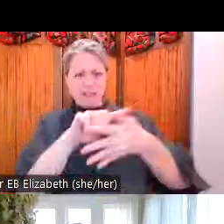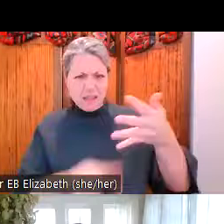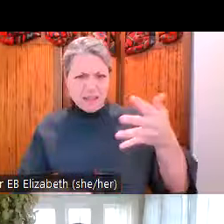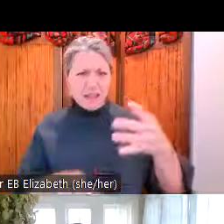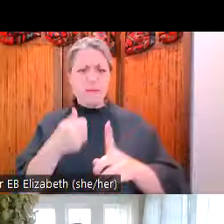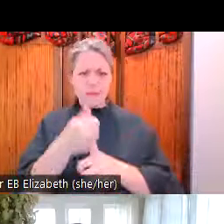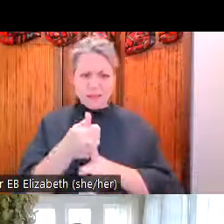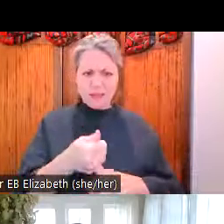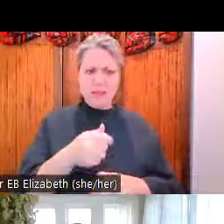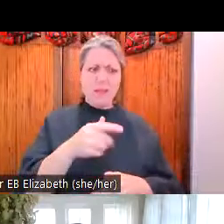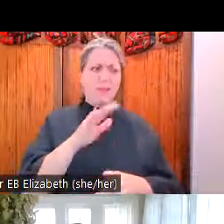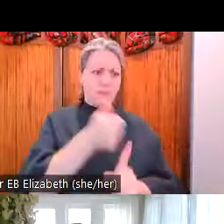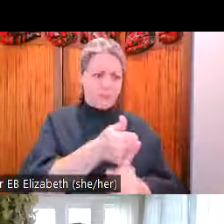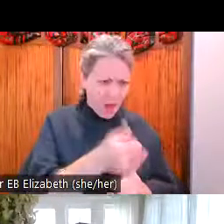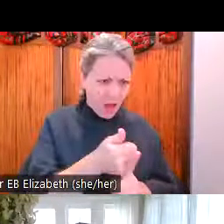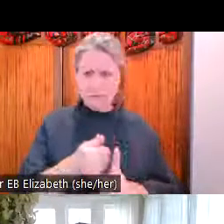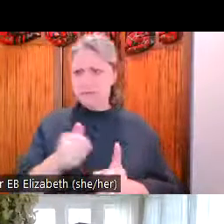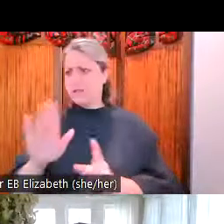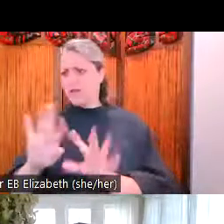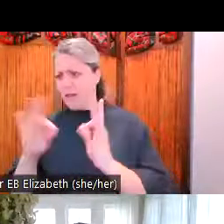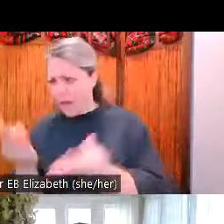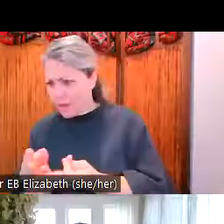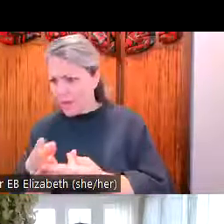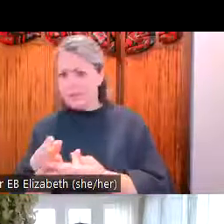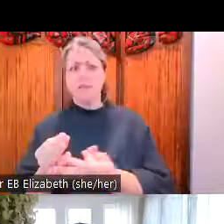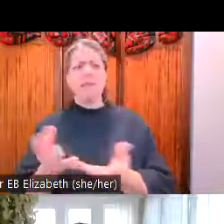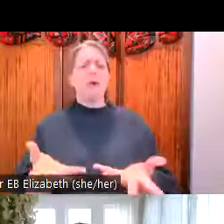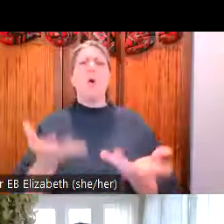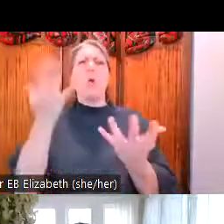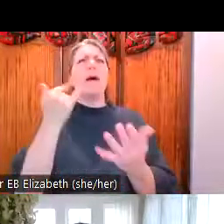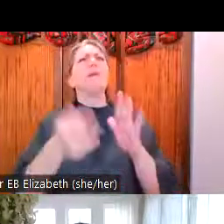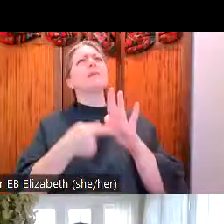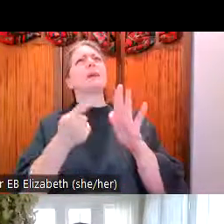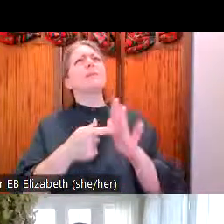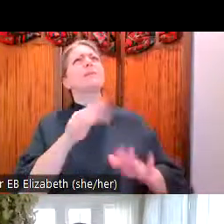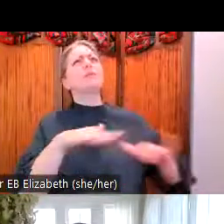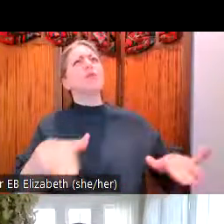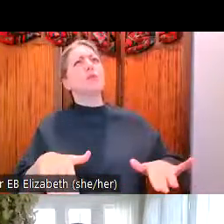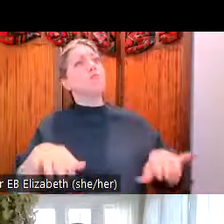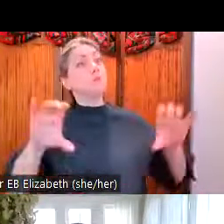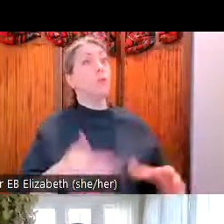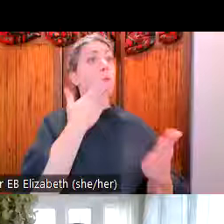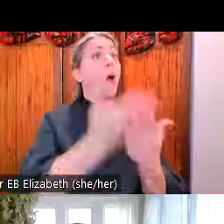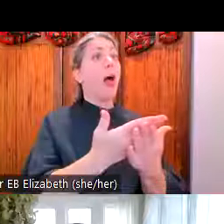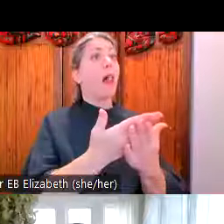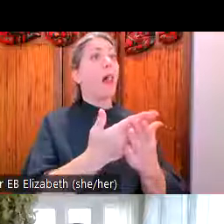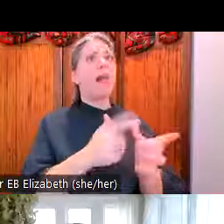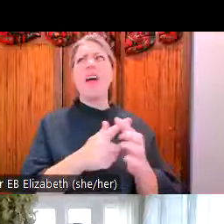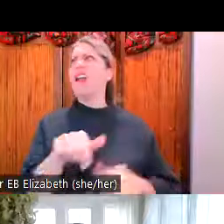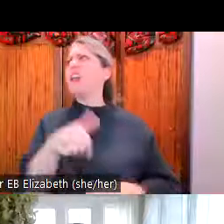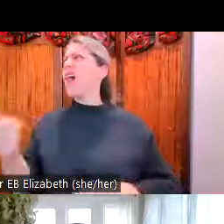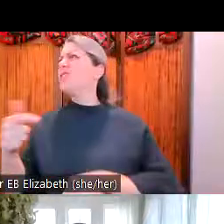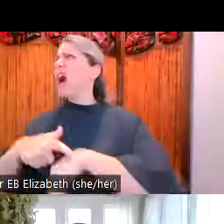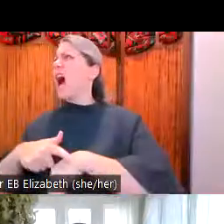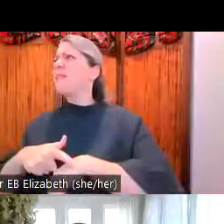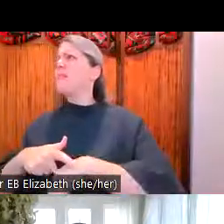lifespan. And most importantly, they help explain like why in some situations the child or teen may do better in one moment, but not do well in another. And maybe it's related